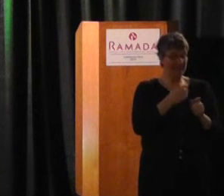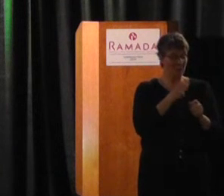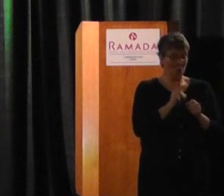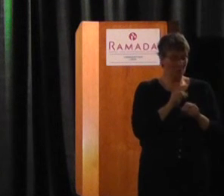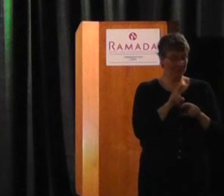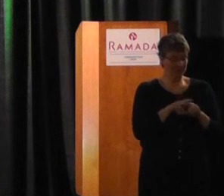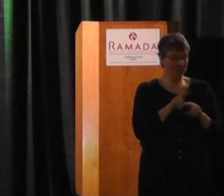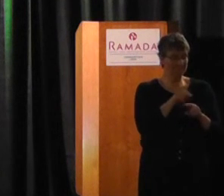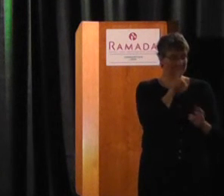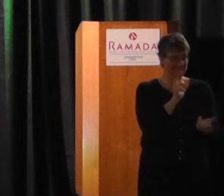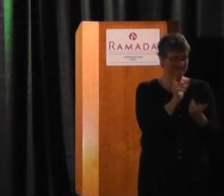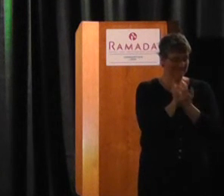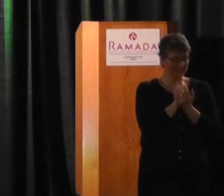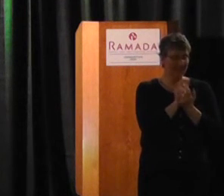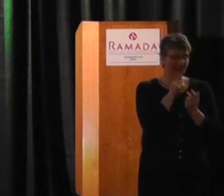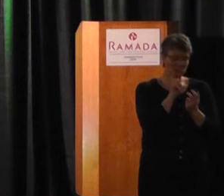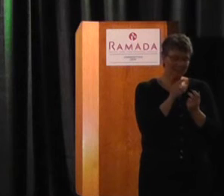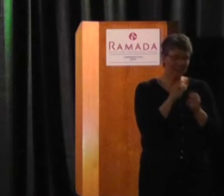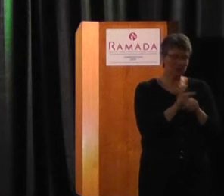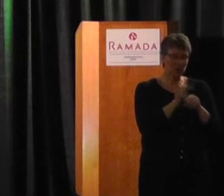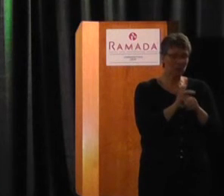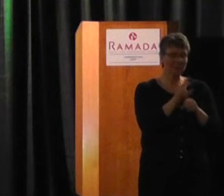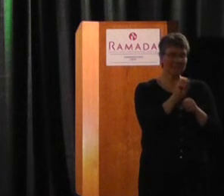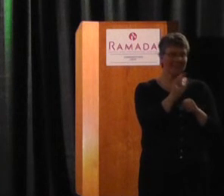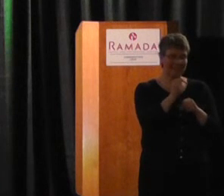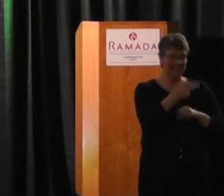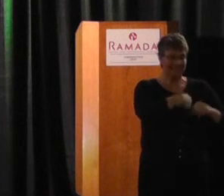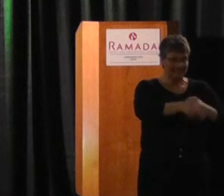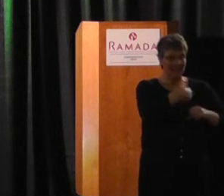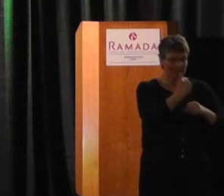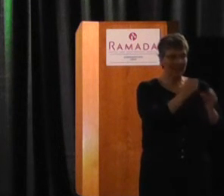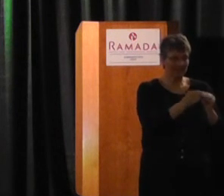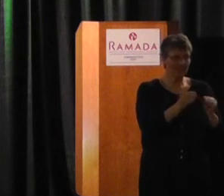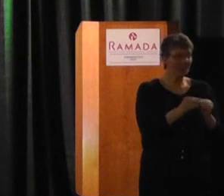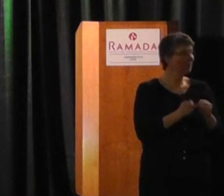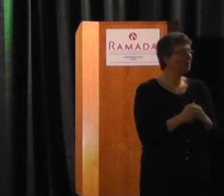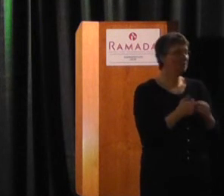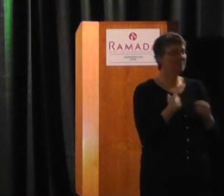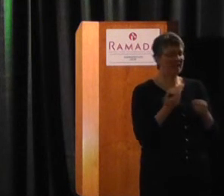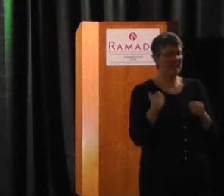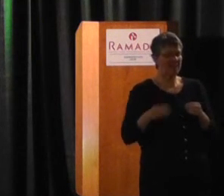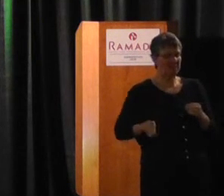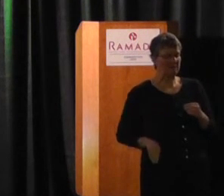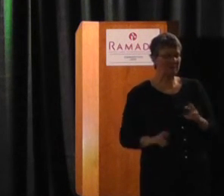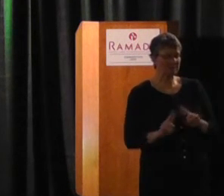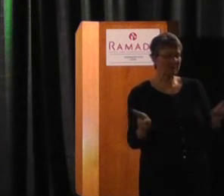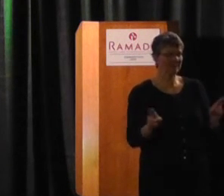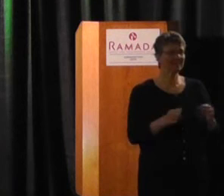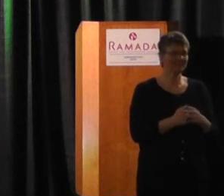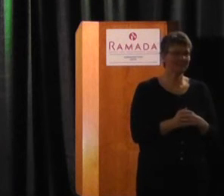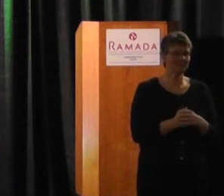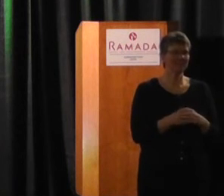to use any more that tape, I hope. Anyway, I have that tape there yet because I'm getting ready. So my dream is